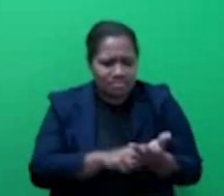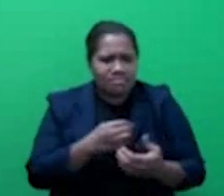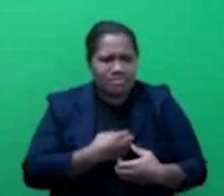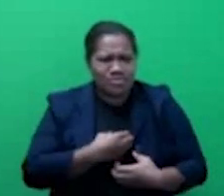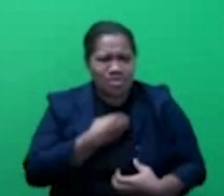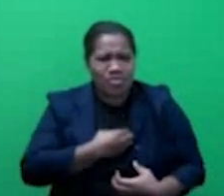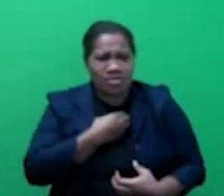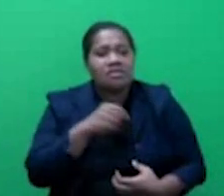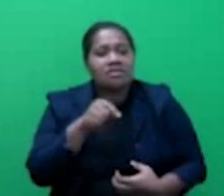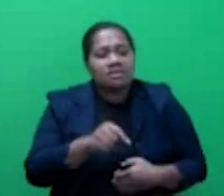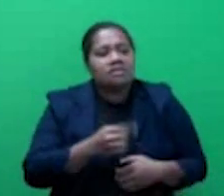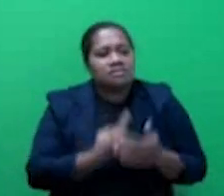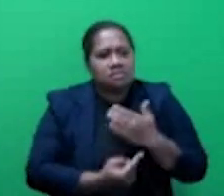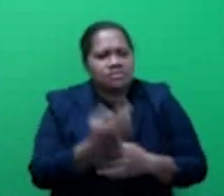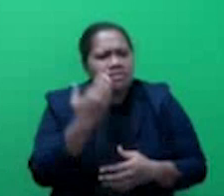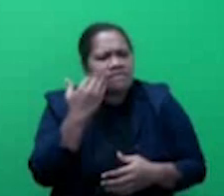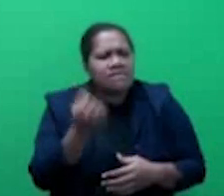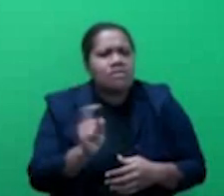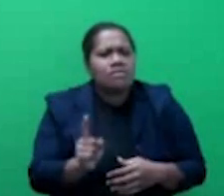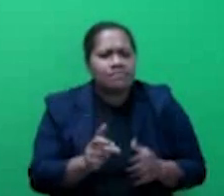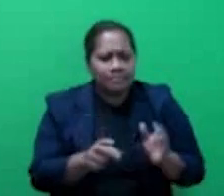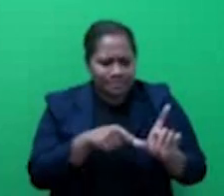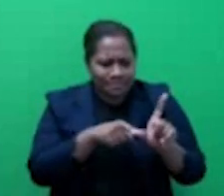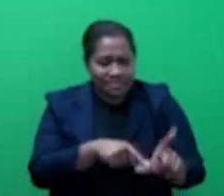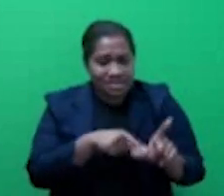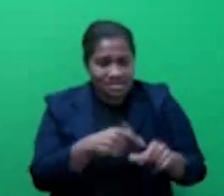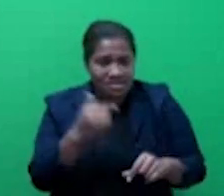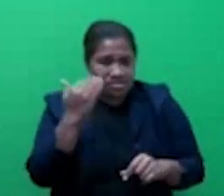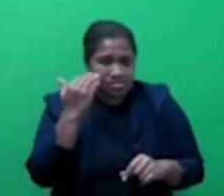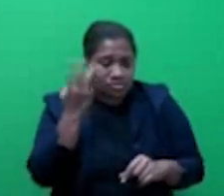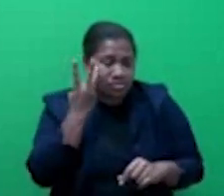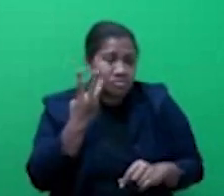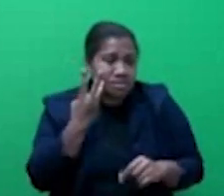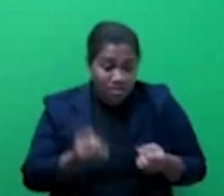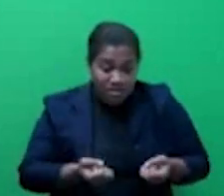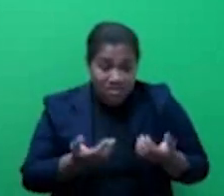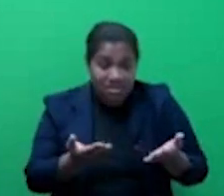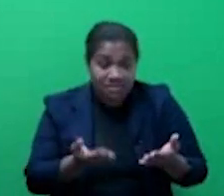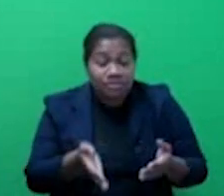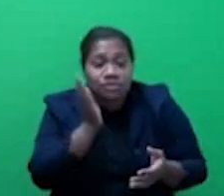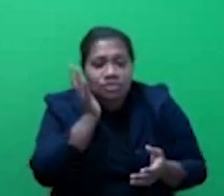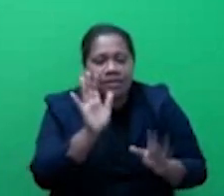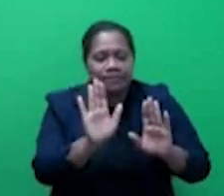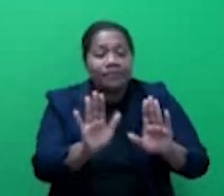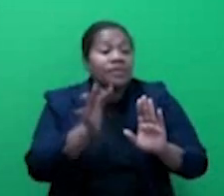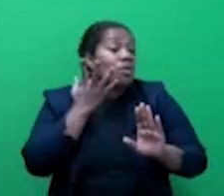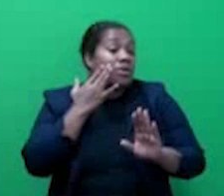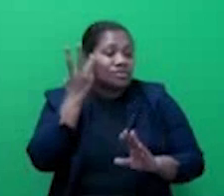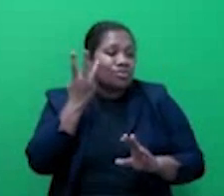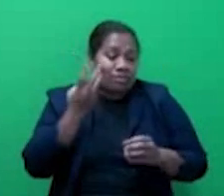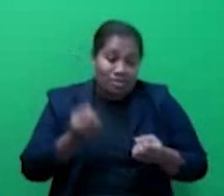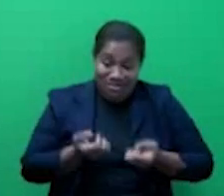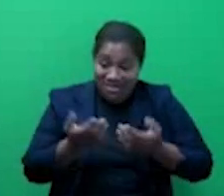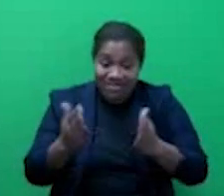found was the young lady who was given the flat, when this lady was given the flat